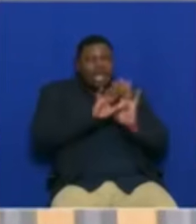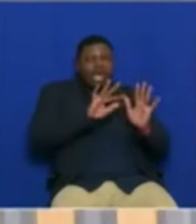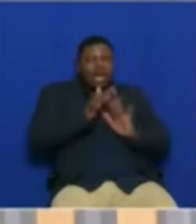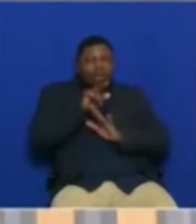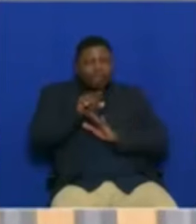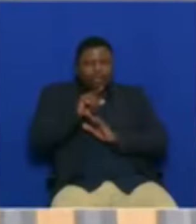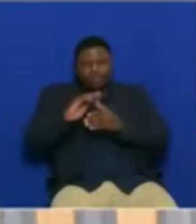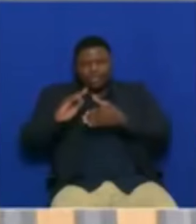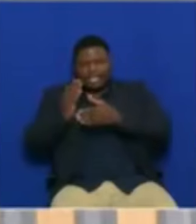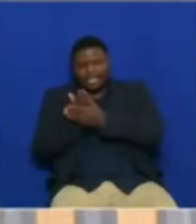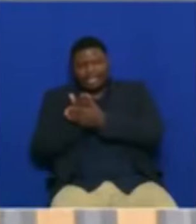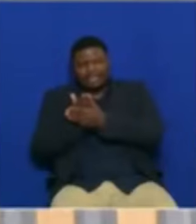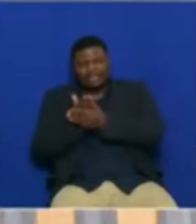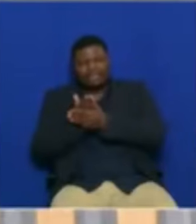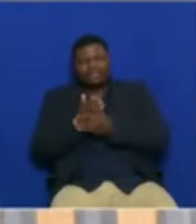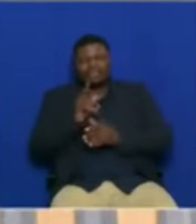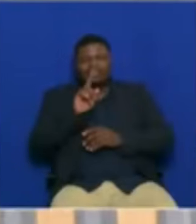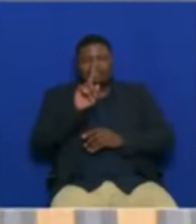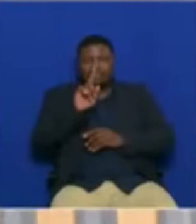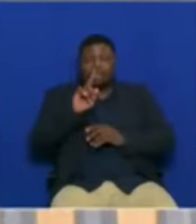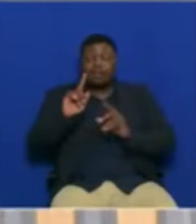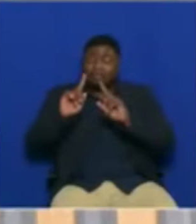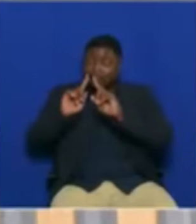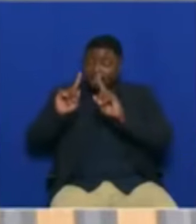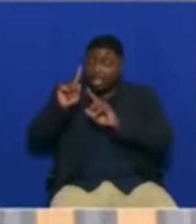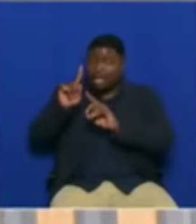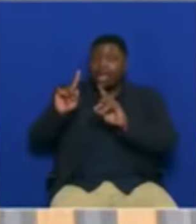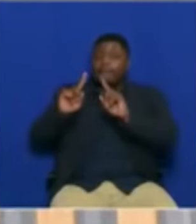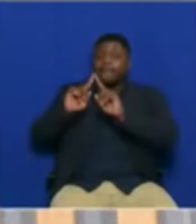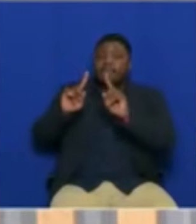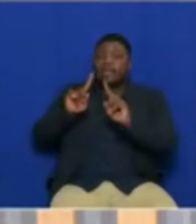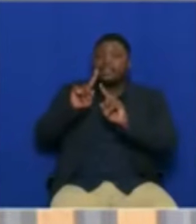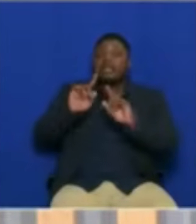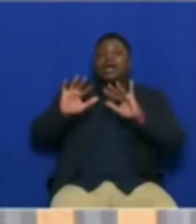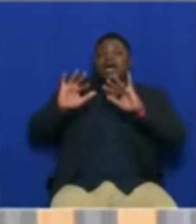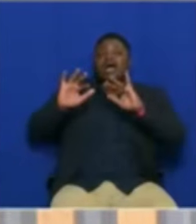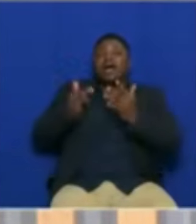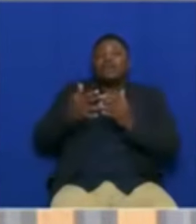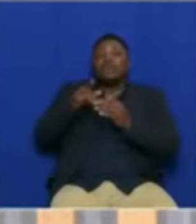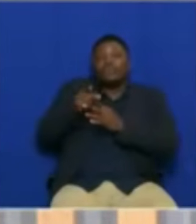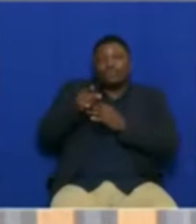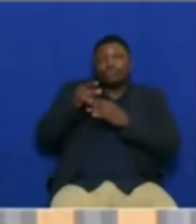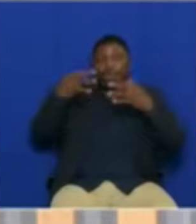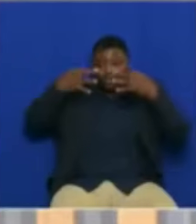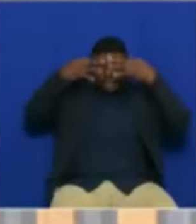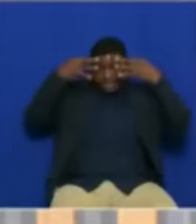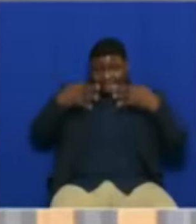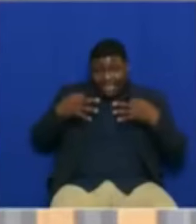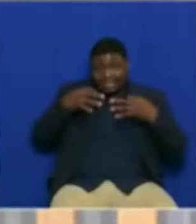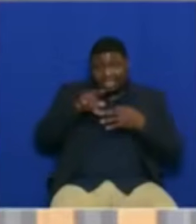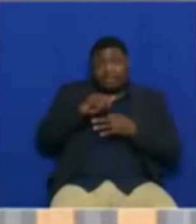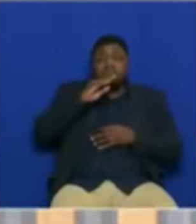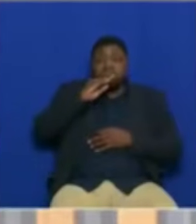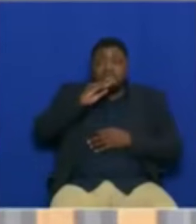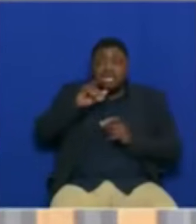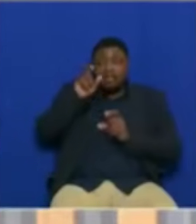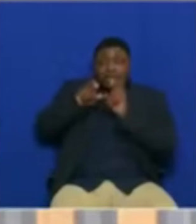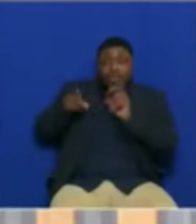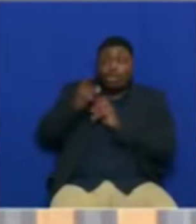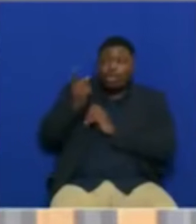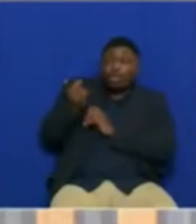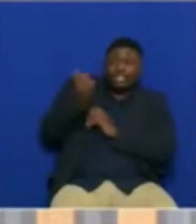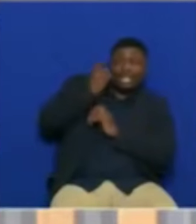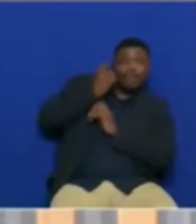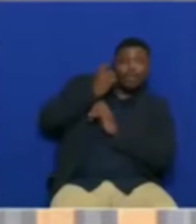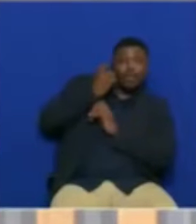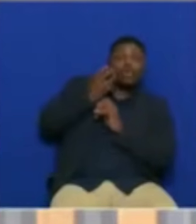specifically with how you get to make the decision whether you are arresting or you summoning. So I'm not talking about